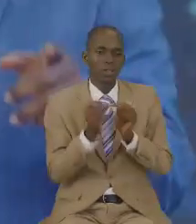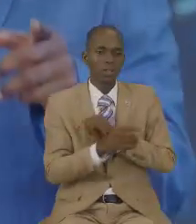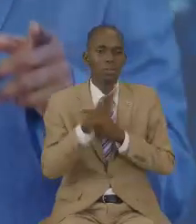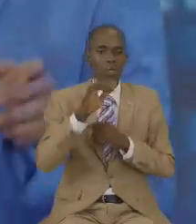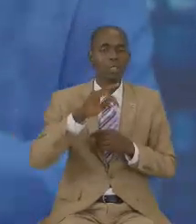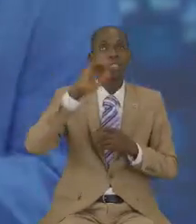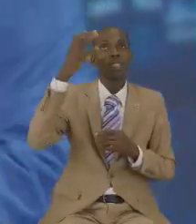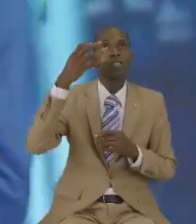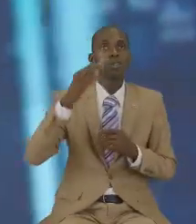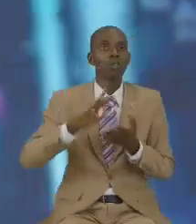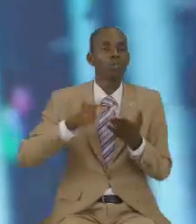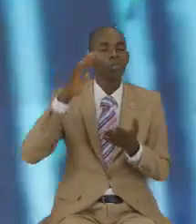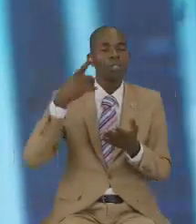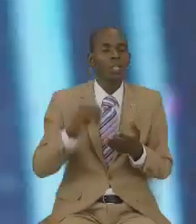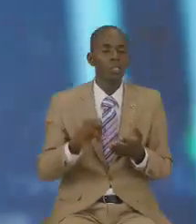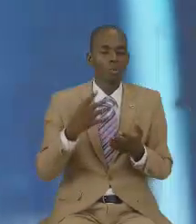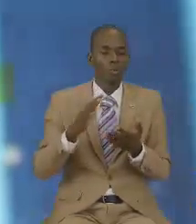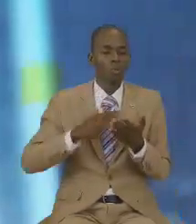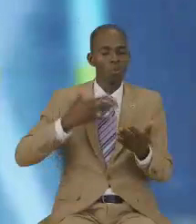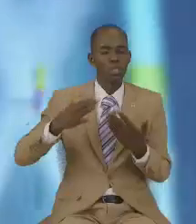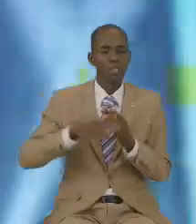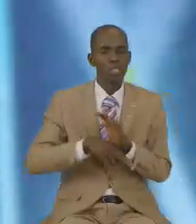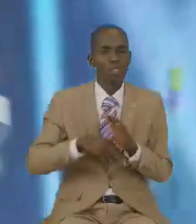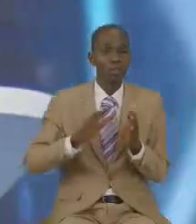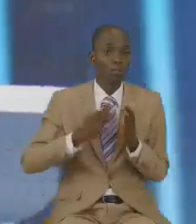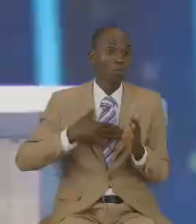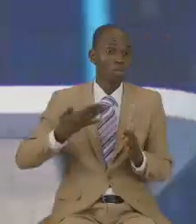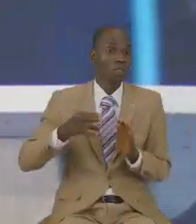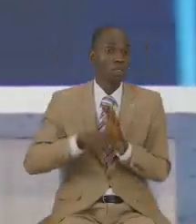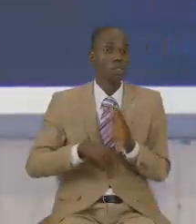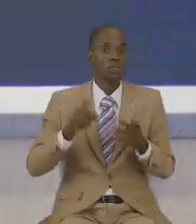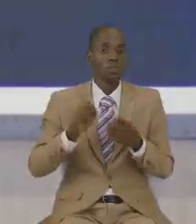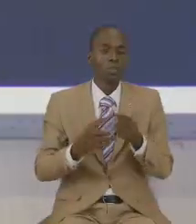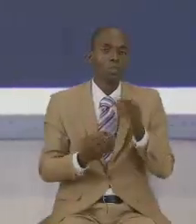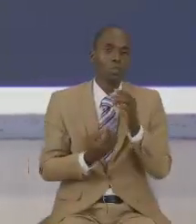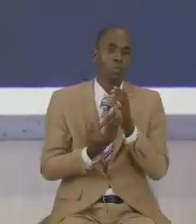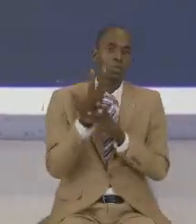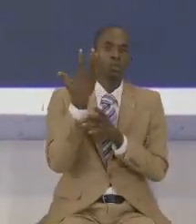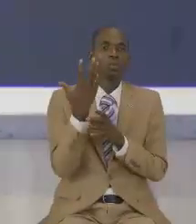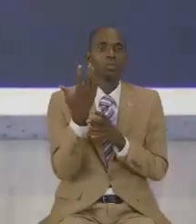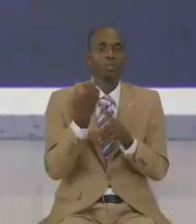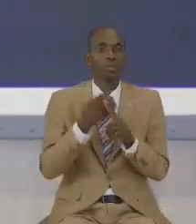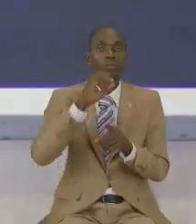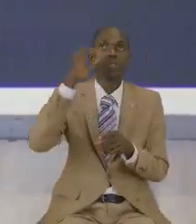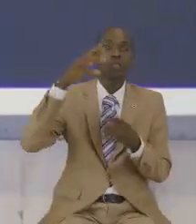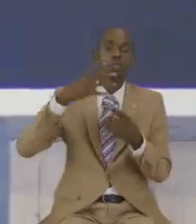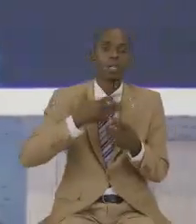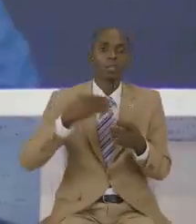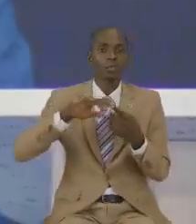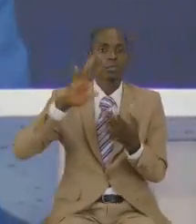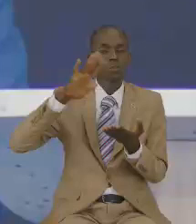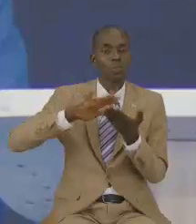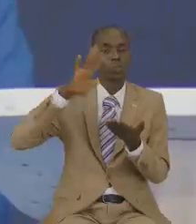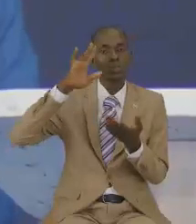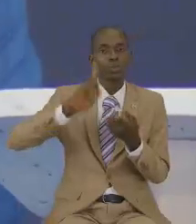glory. And the willingness to be enlisted for growth and growing towards glory. The willingness to understand